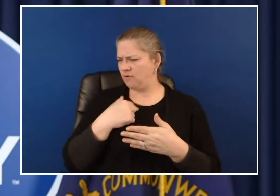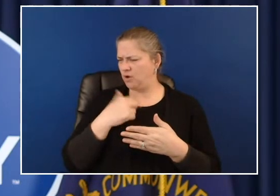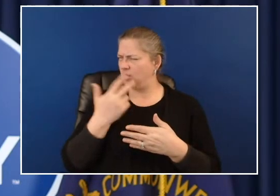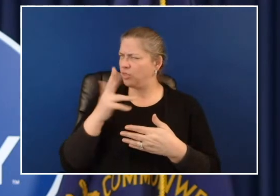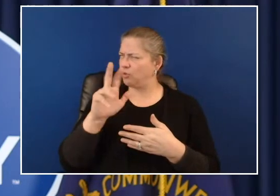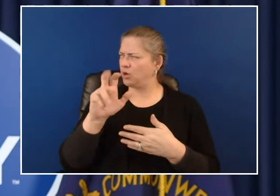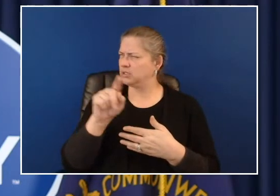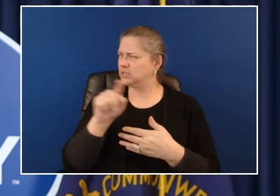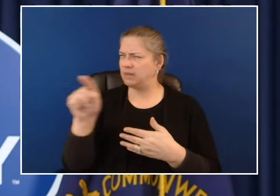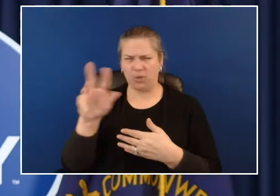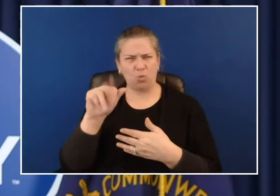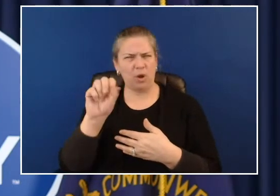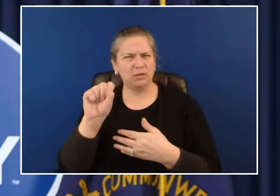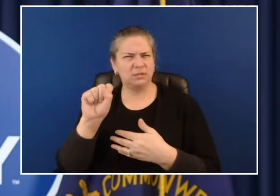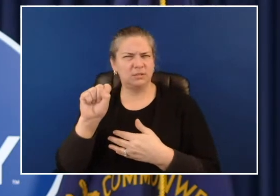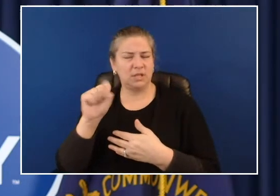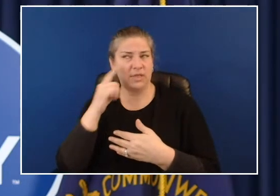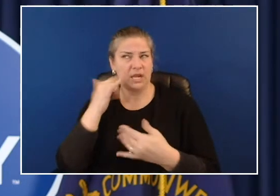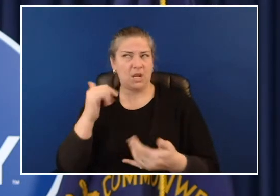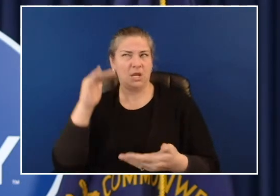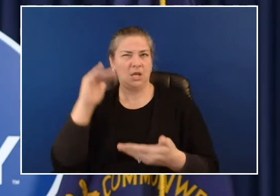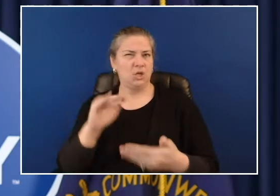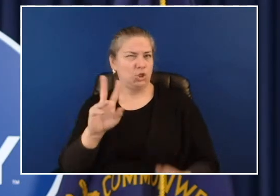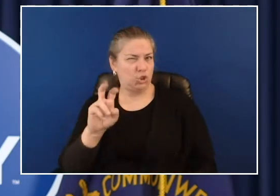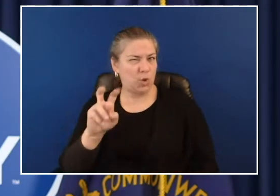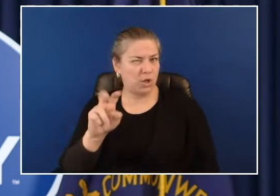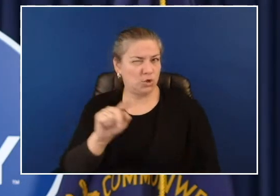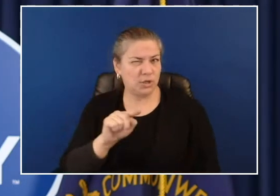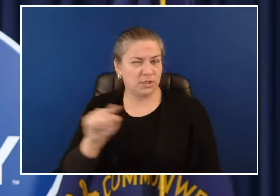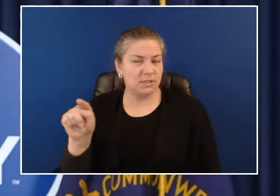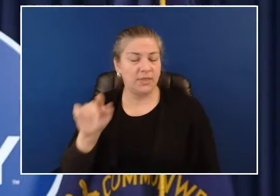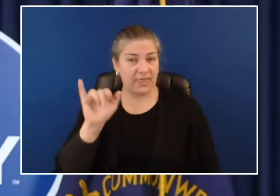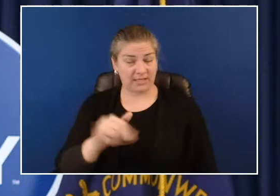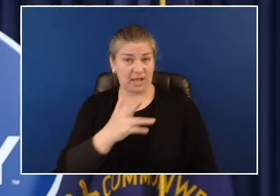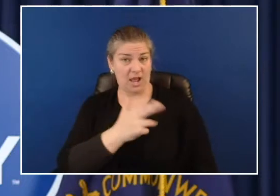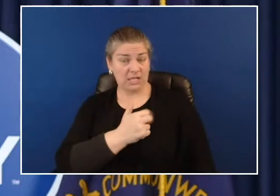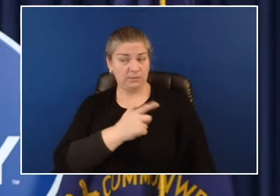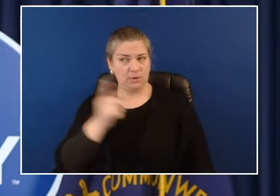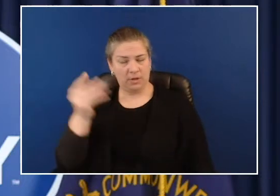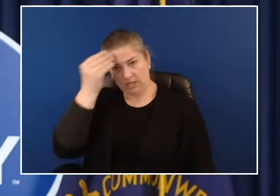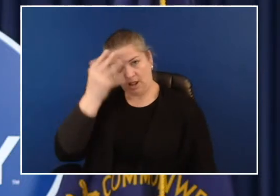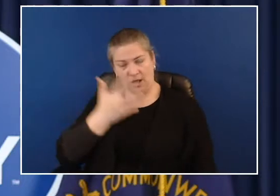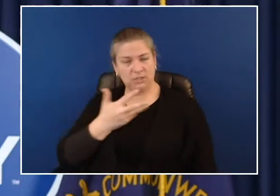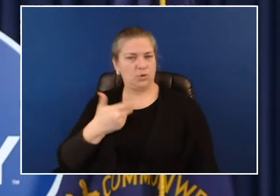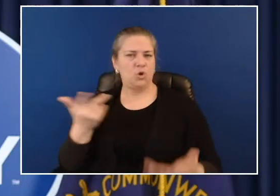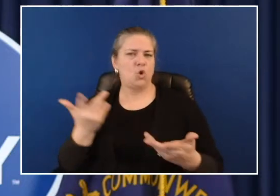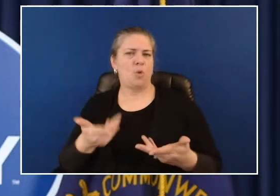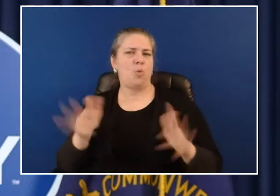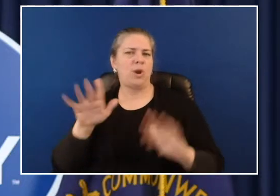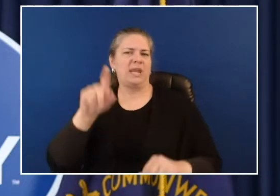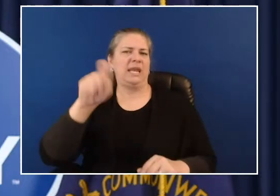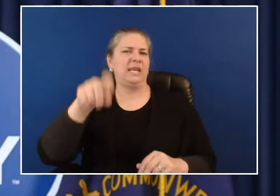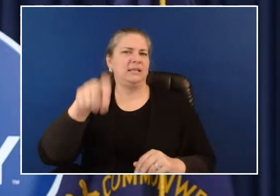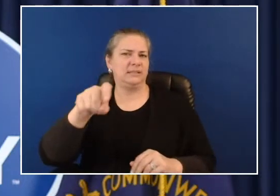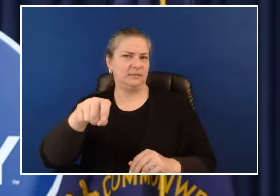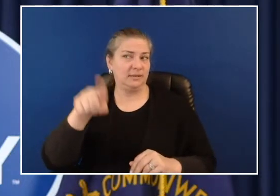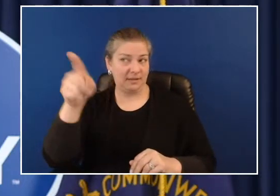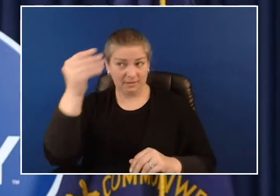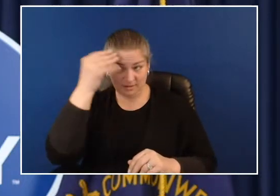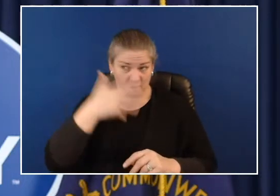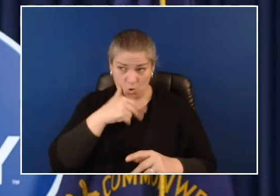in the 200s. It's when hospitals tell us they no longer need them. So we'll get you